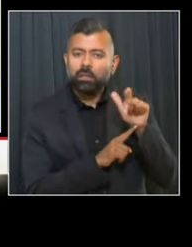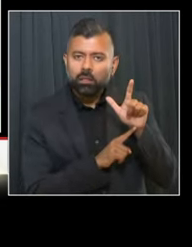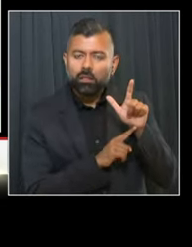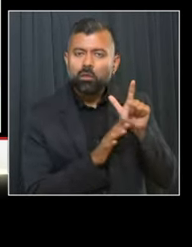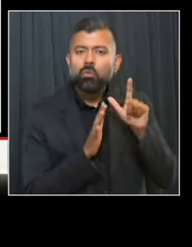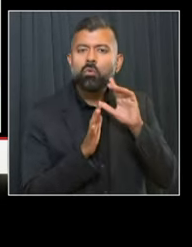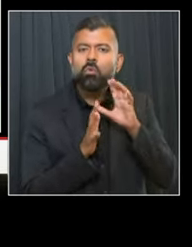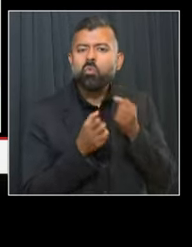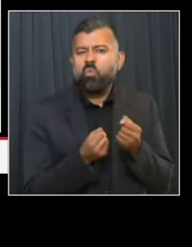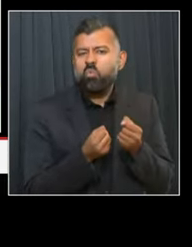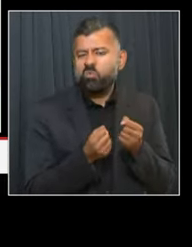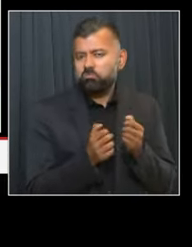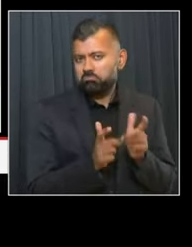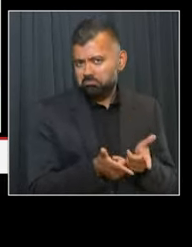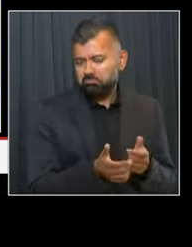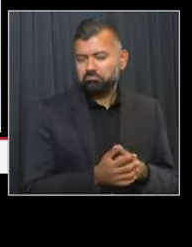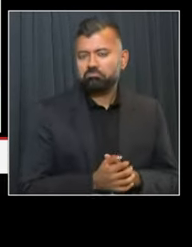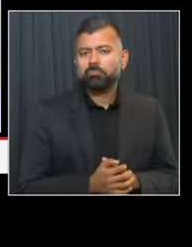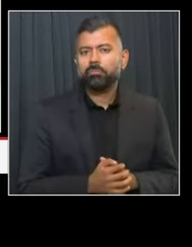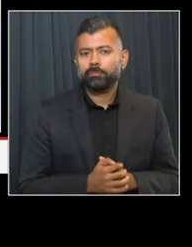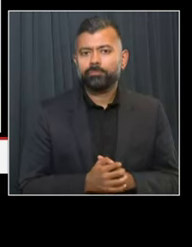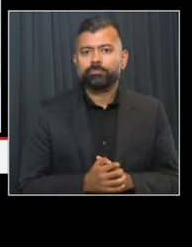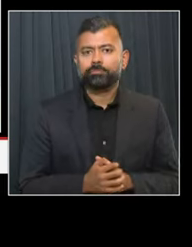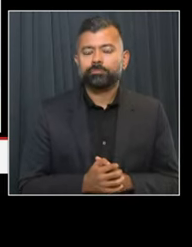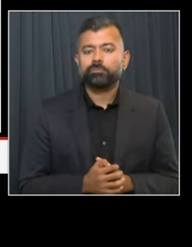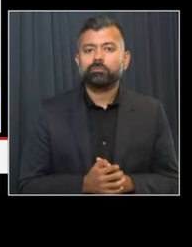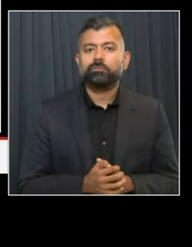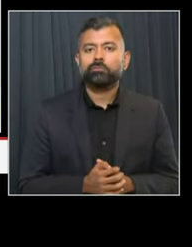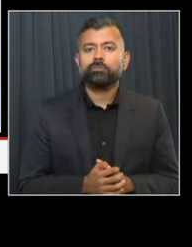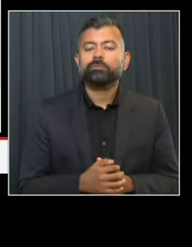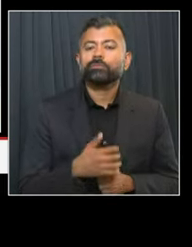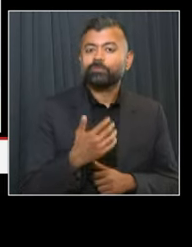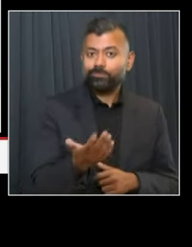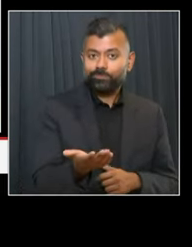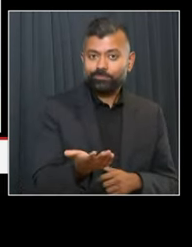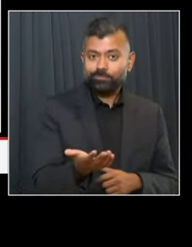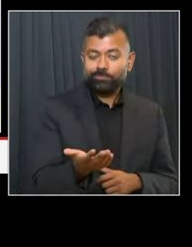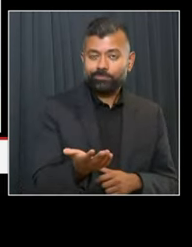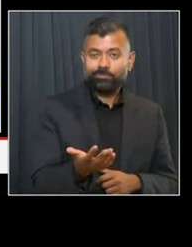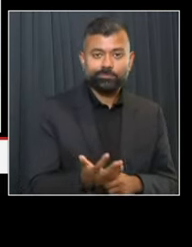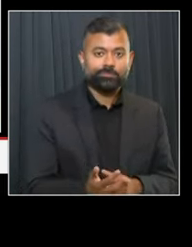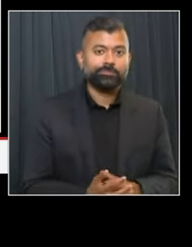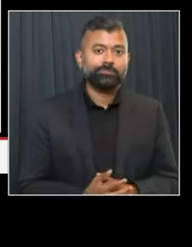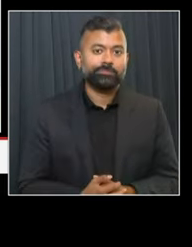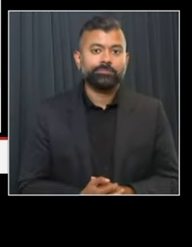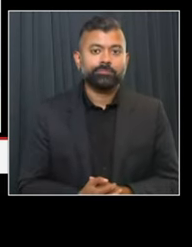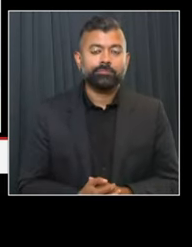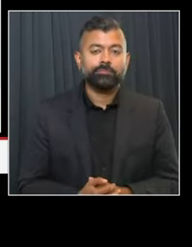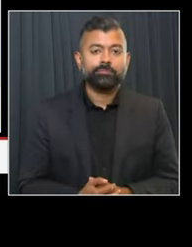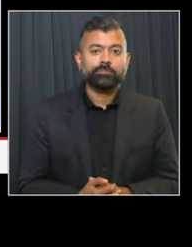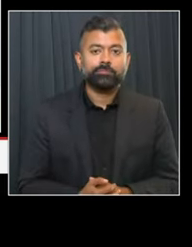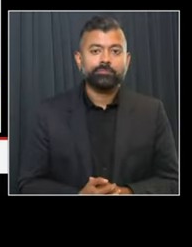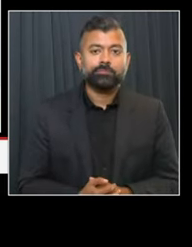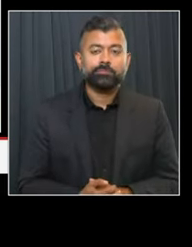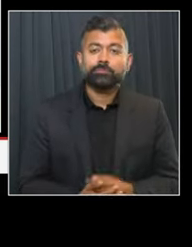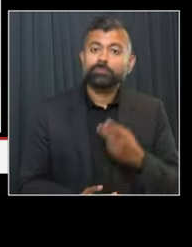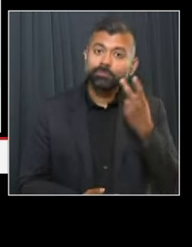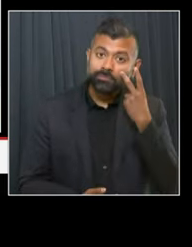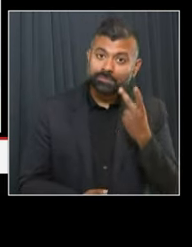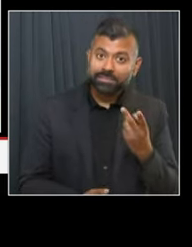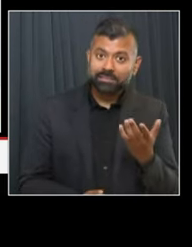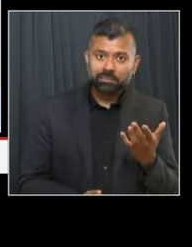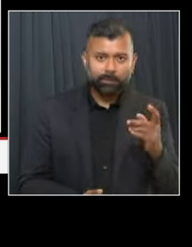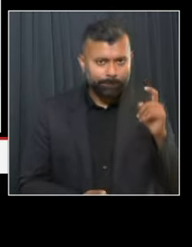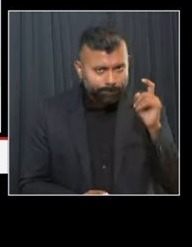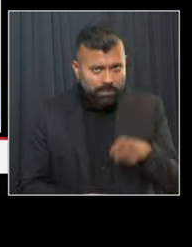one that is more reliant on growing private sector investment and jobs, including bringing